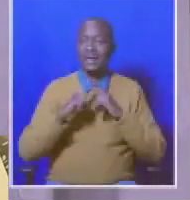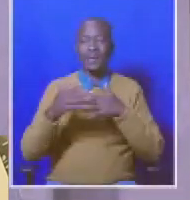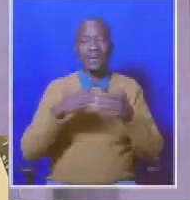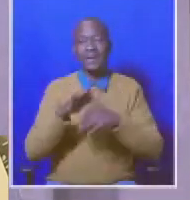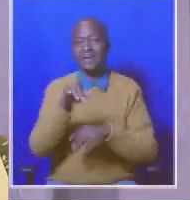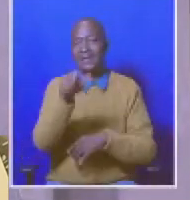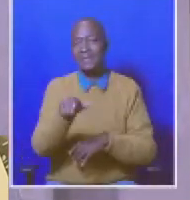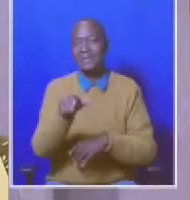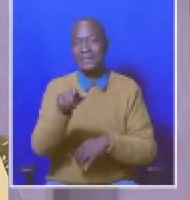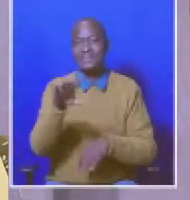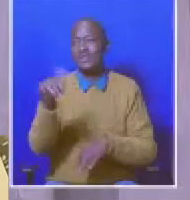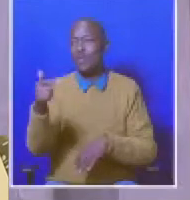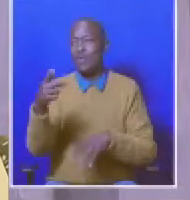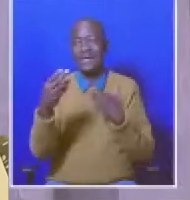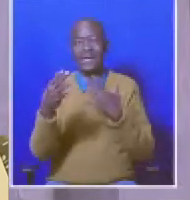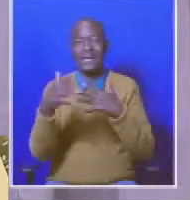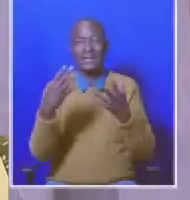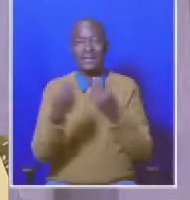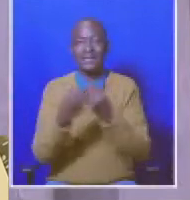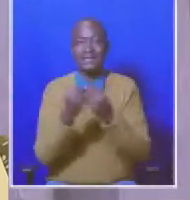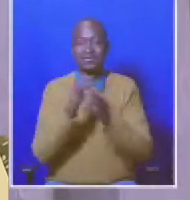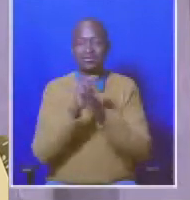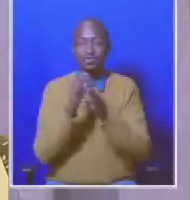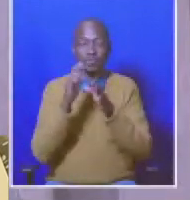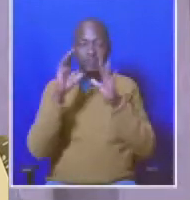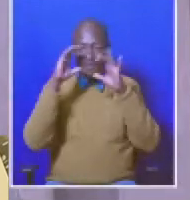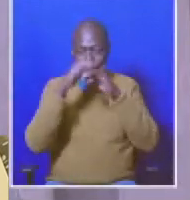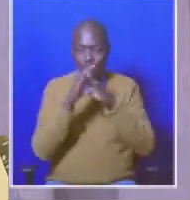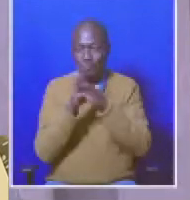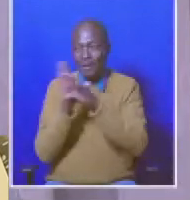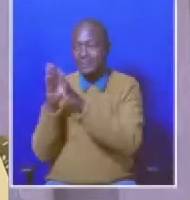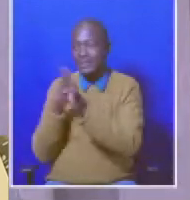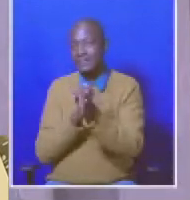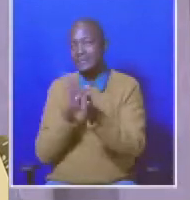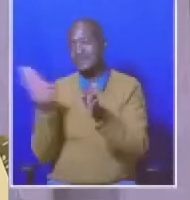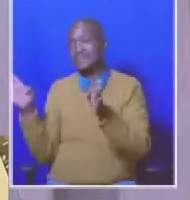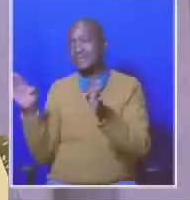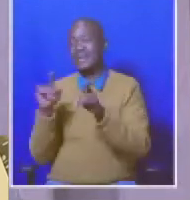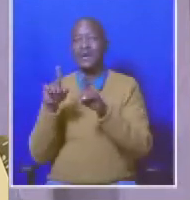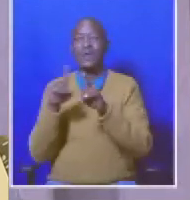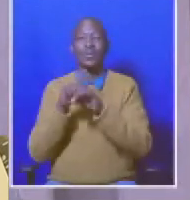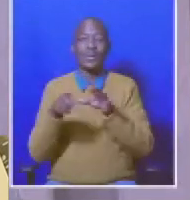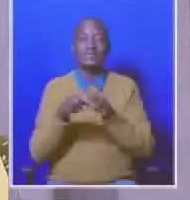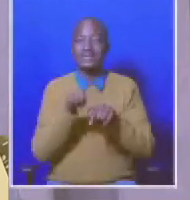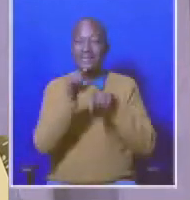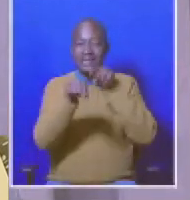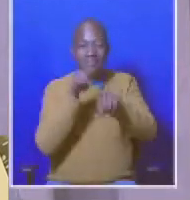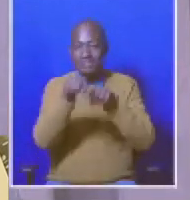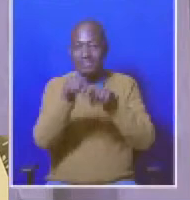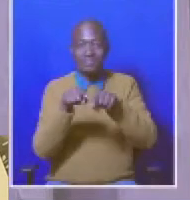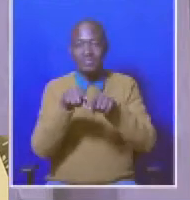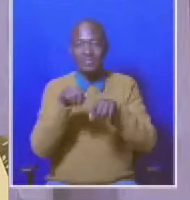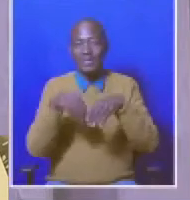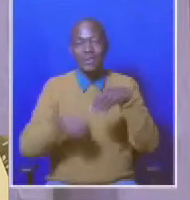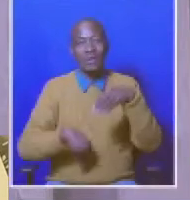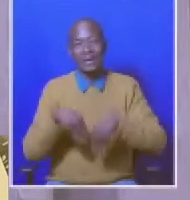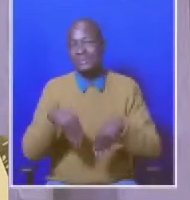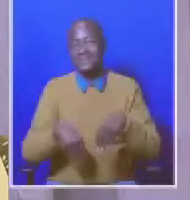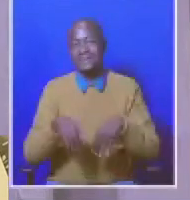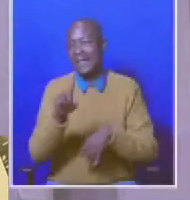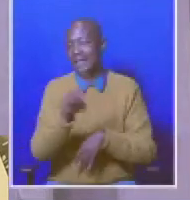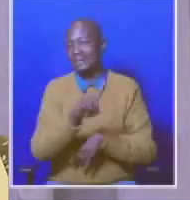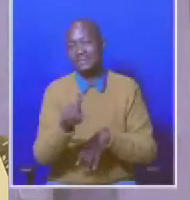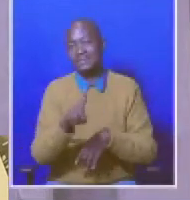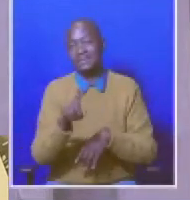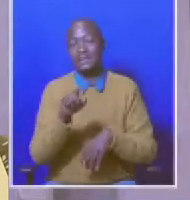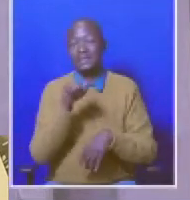to defocus us on this task. Worst of all, the allegations of fraud and corruption. It is for